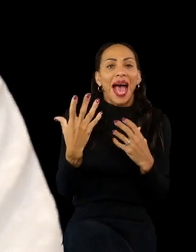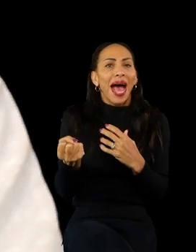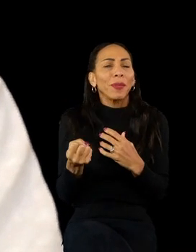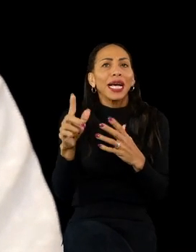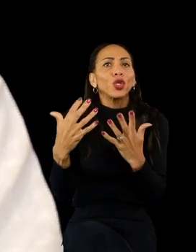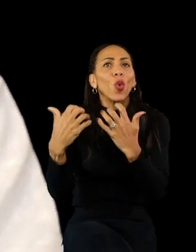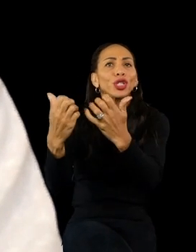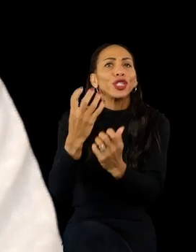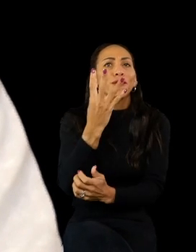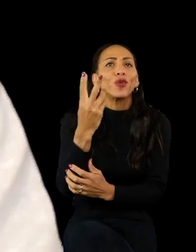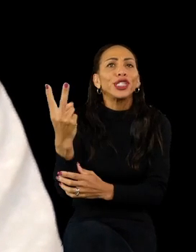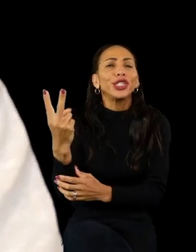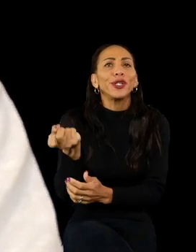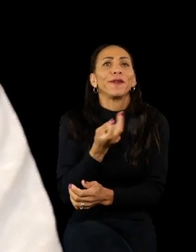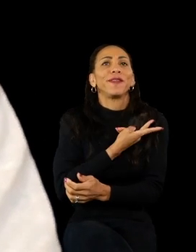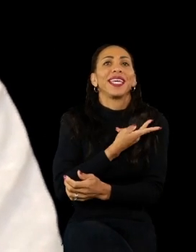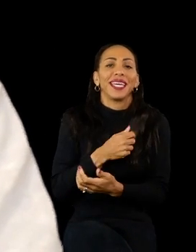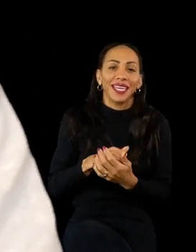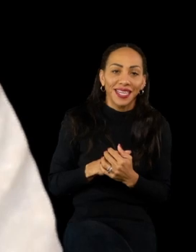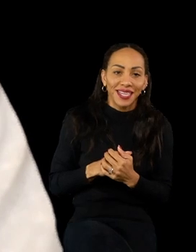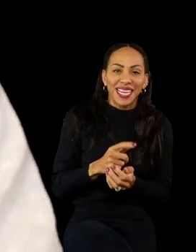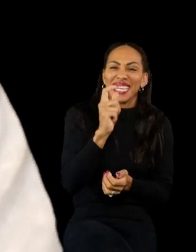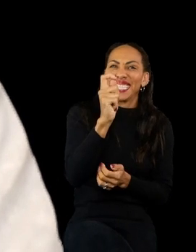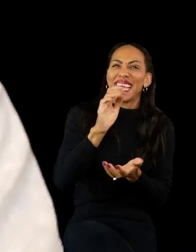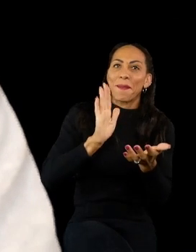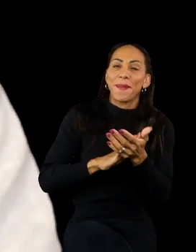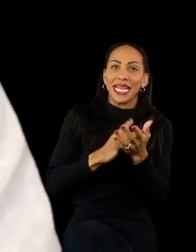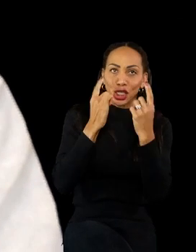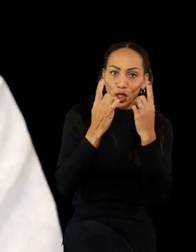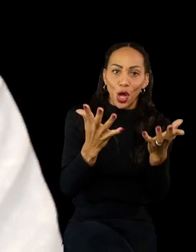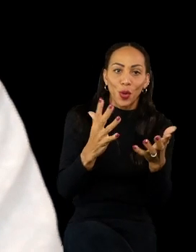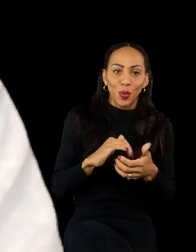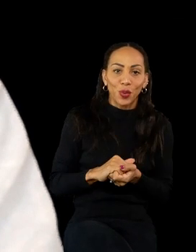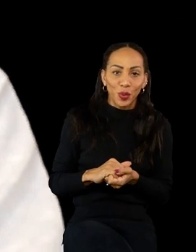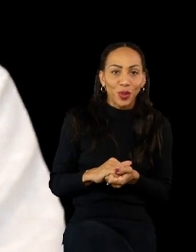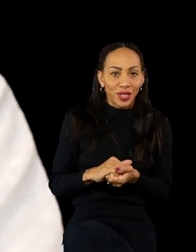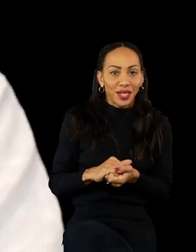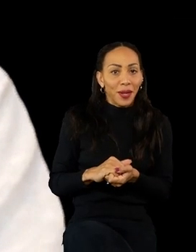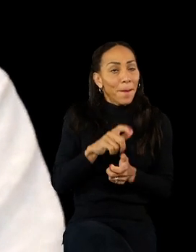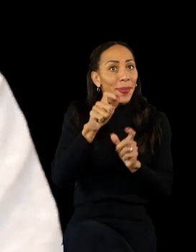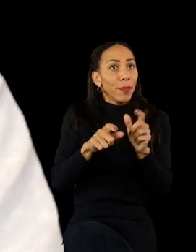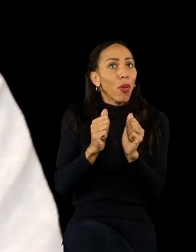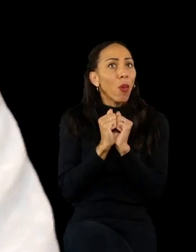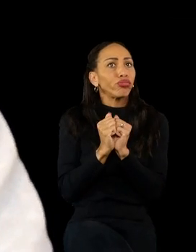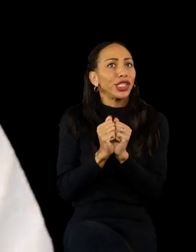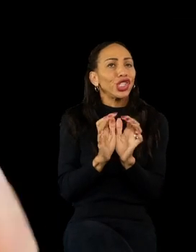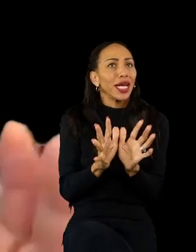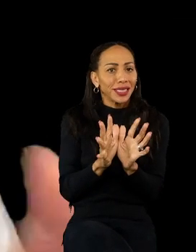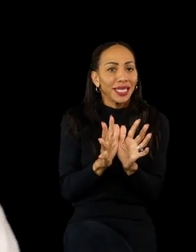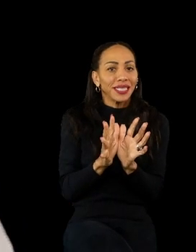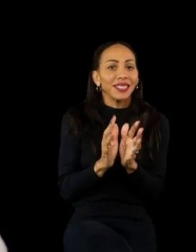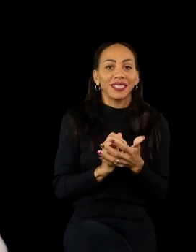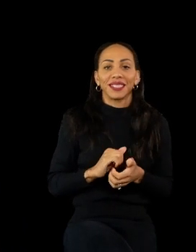project because we had 42 performances and an audience of 42 because it's just for a single person. So it's a kind of 10-minute